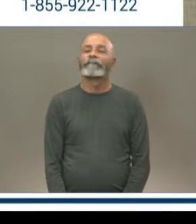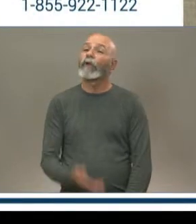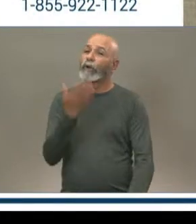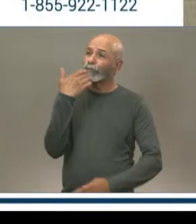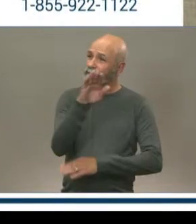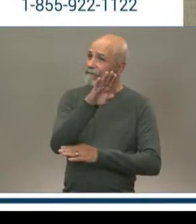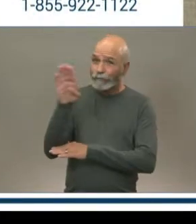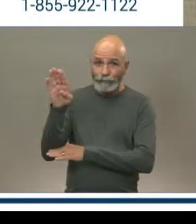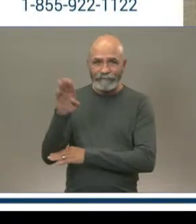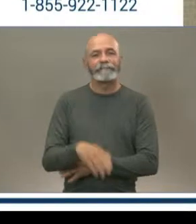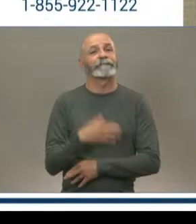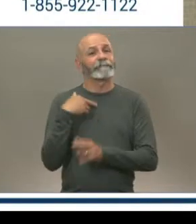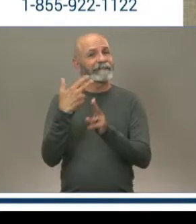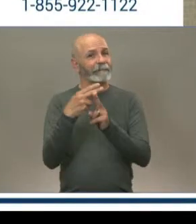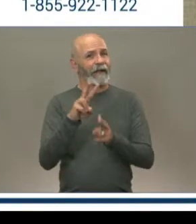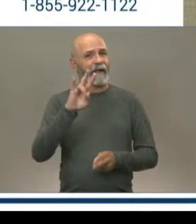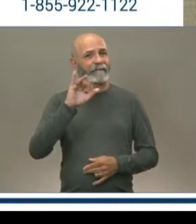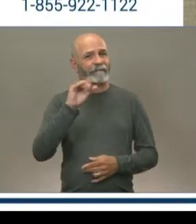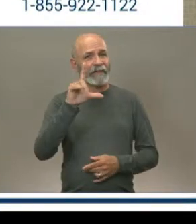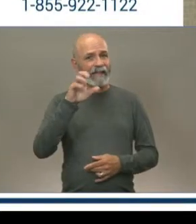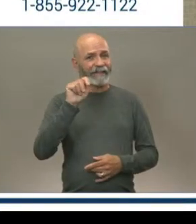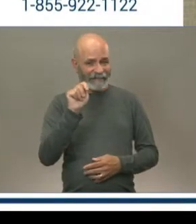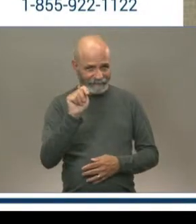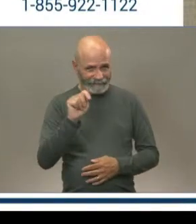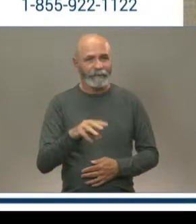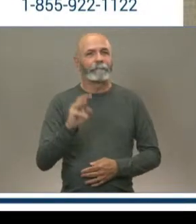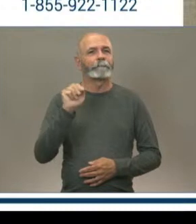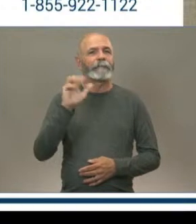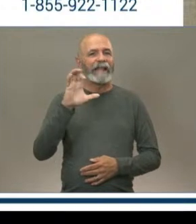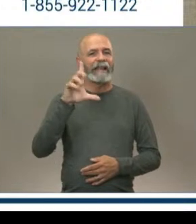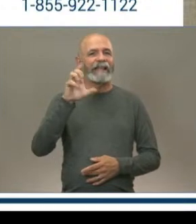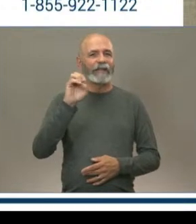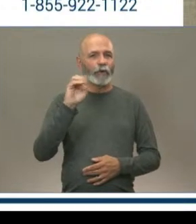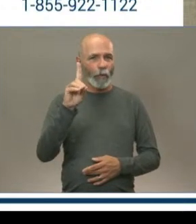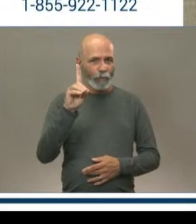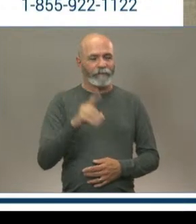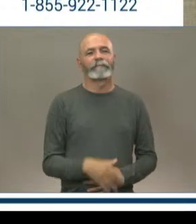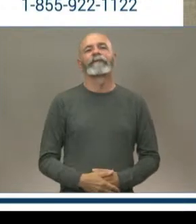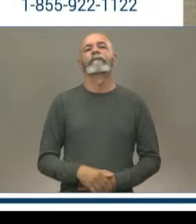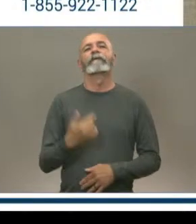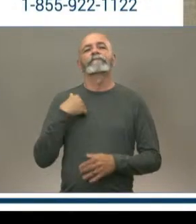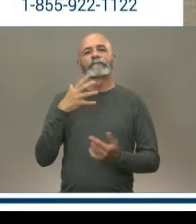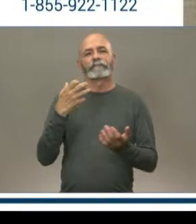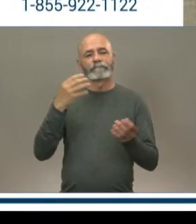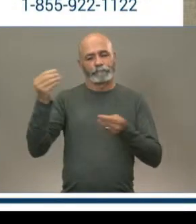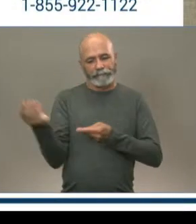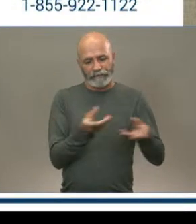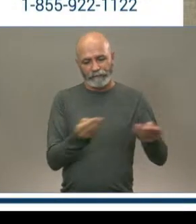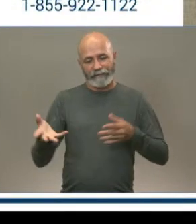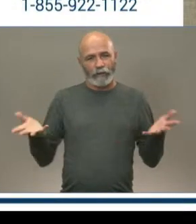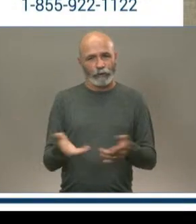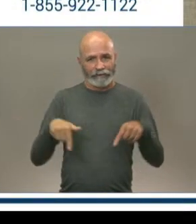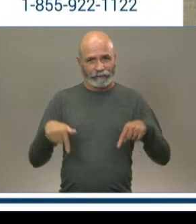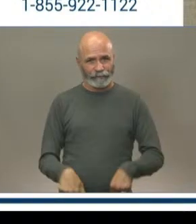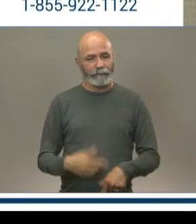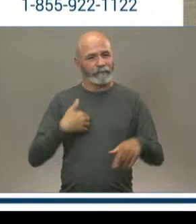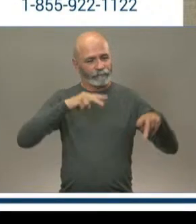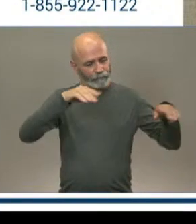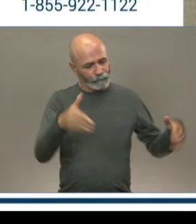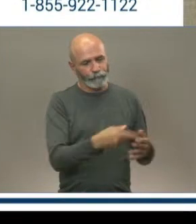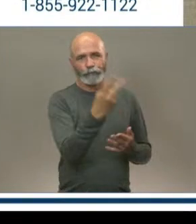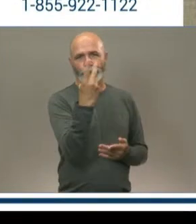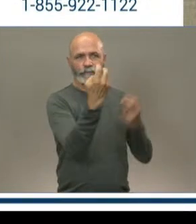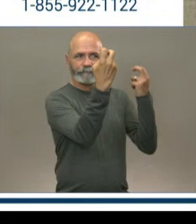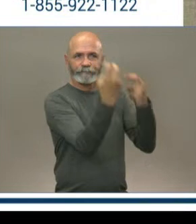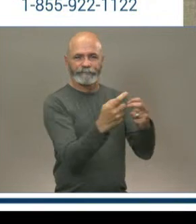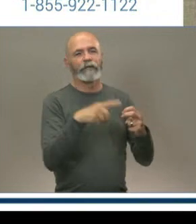Good afternoon. My name is Violet McLeod, and I will be your moderator for today's press conference. Before we begin, I would like to introduce the Premier of Nova